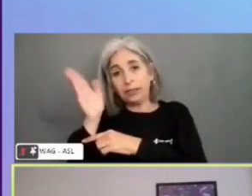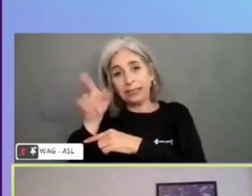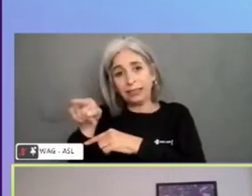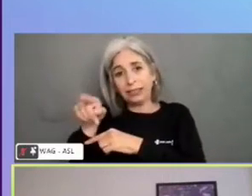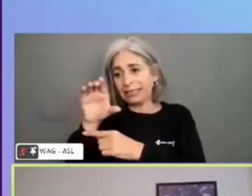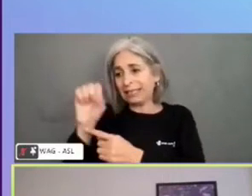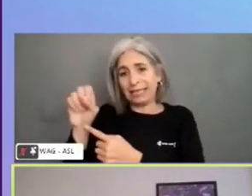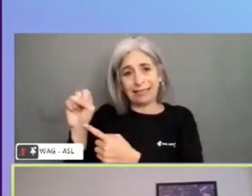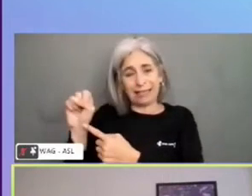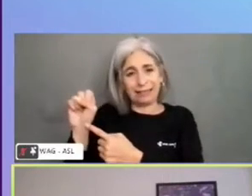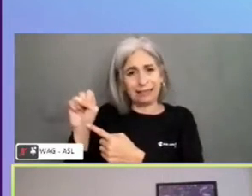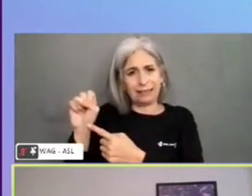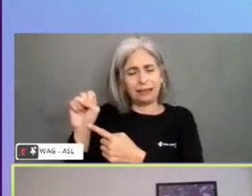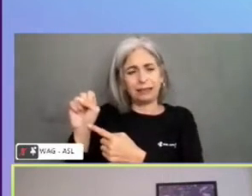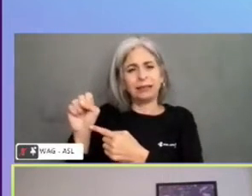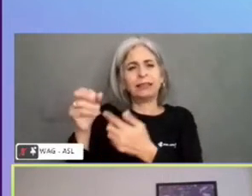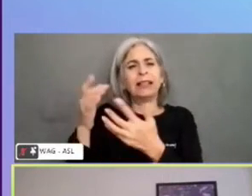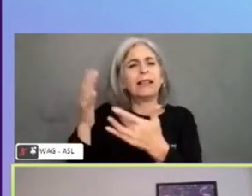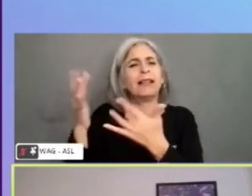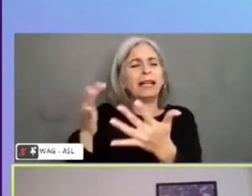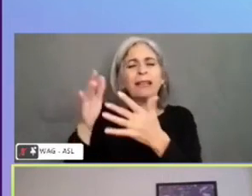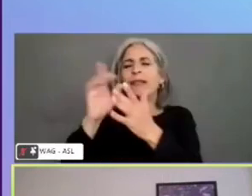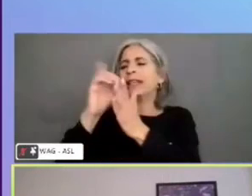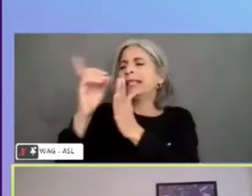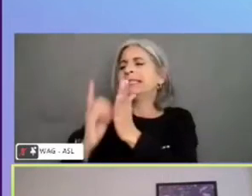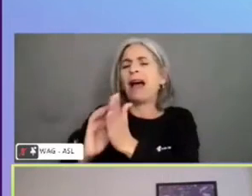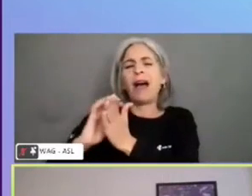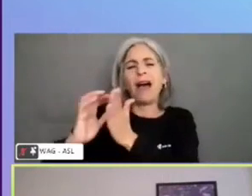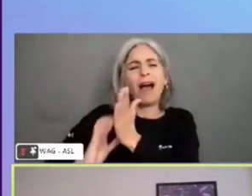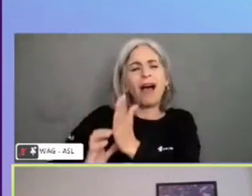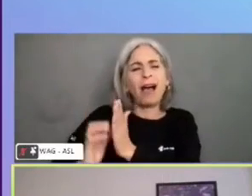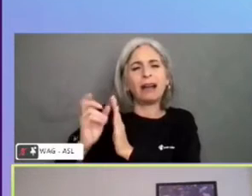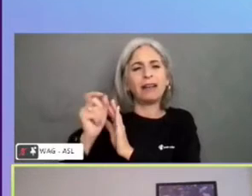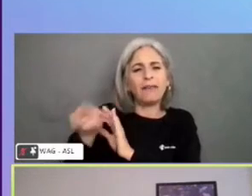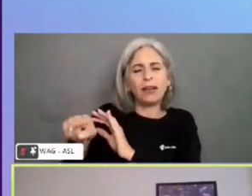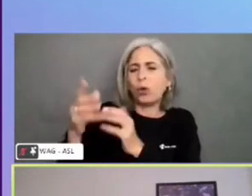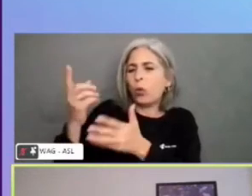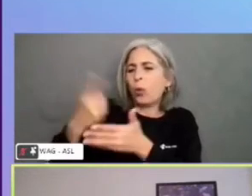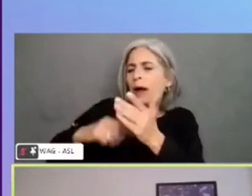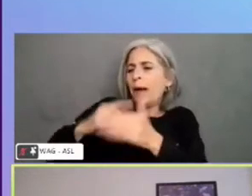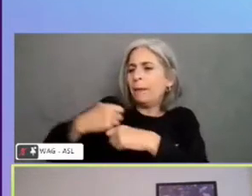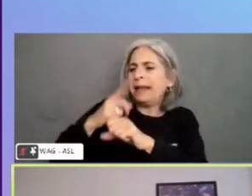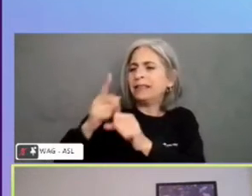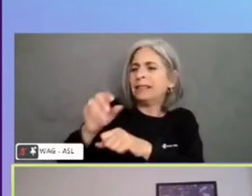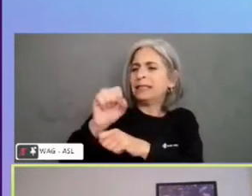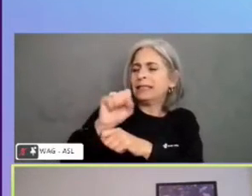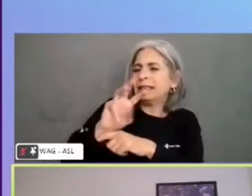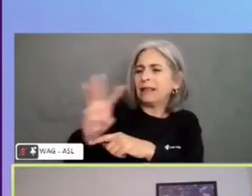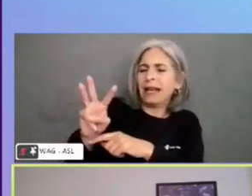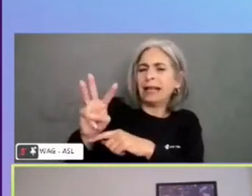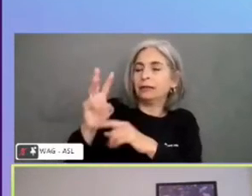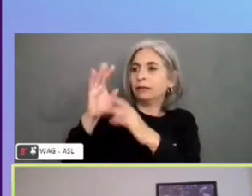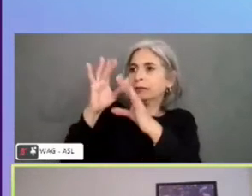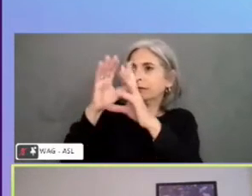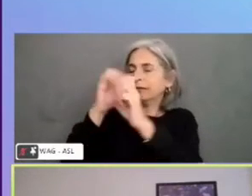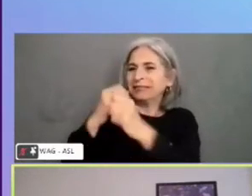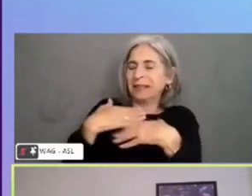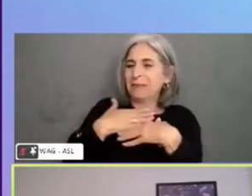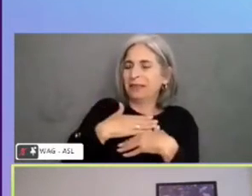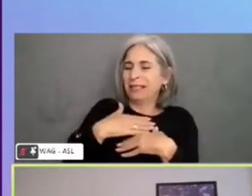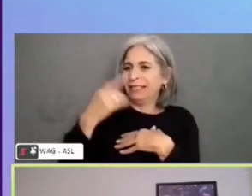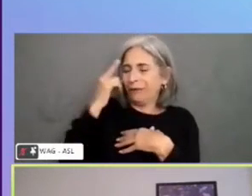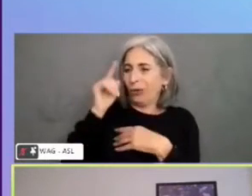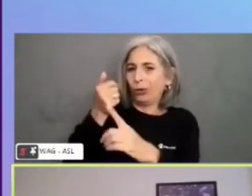CSS, the aesthetics, the design of it, right? What makes this site aesthetically yours